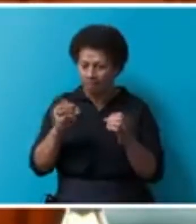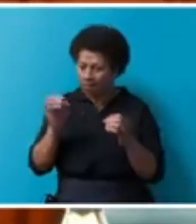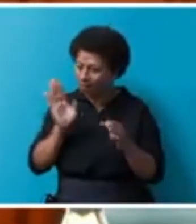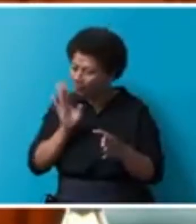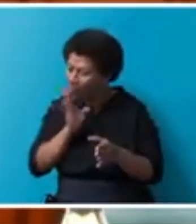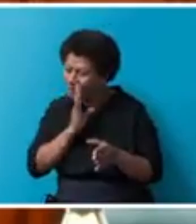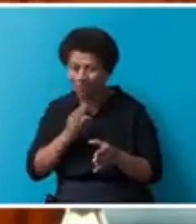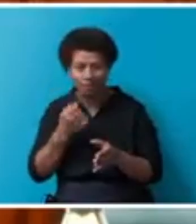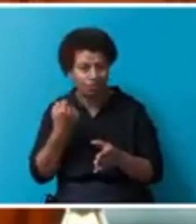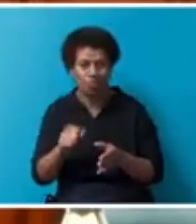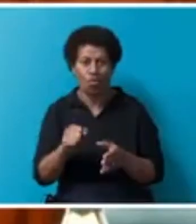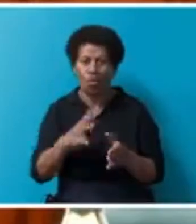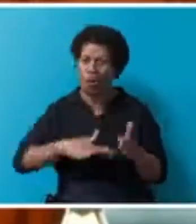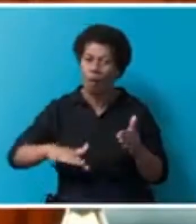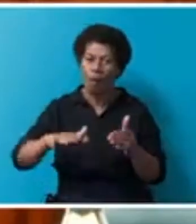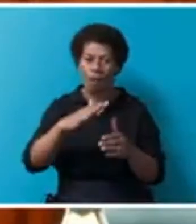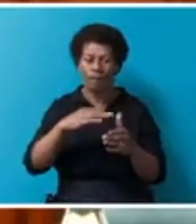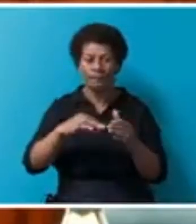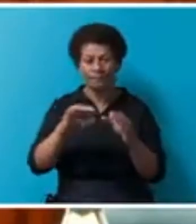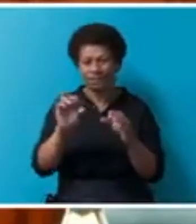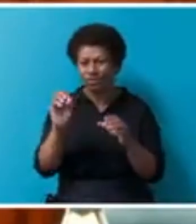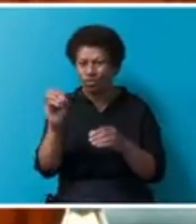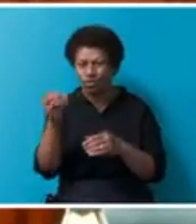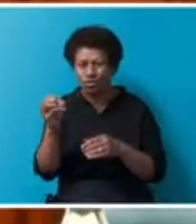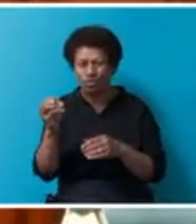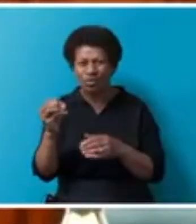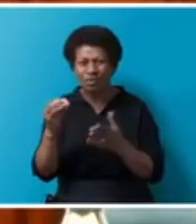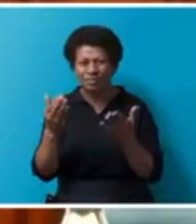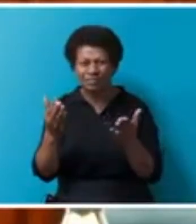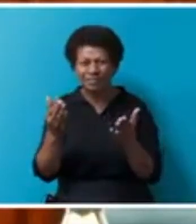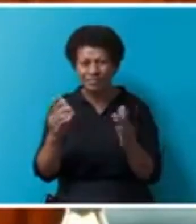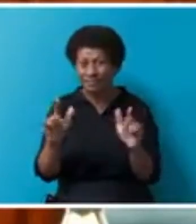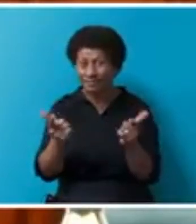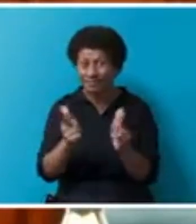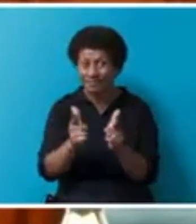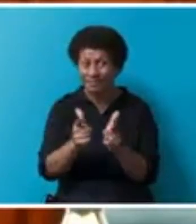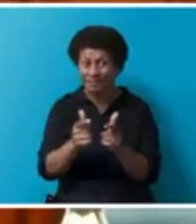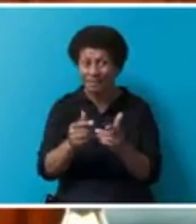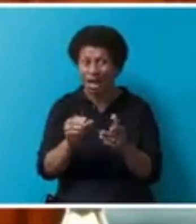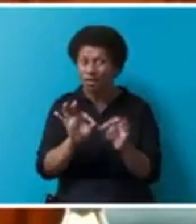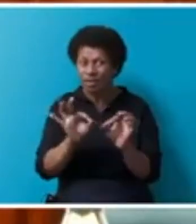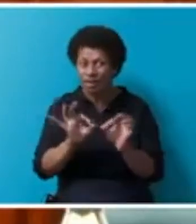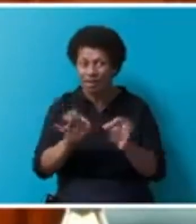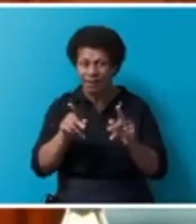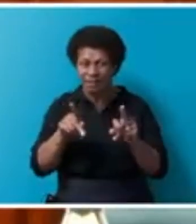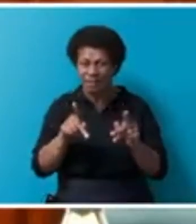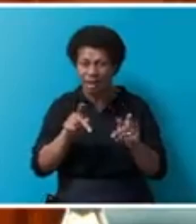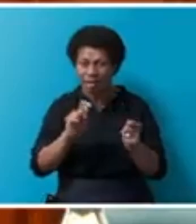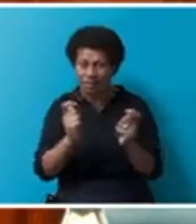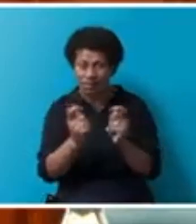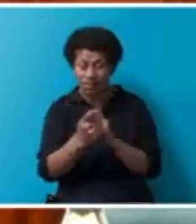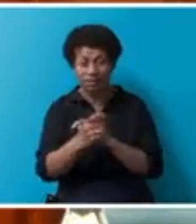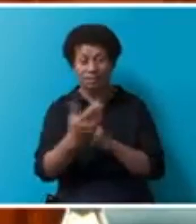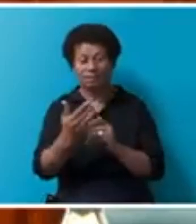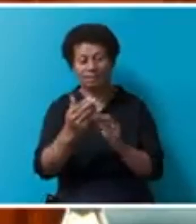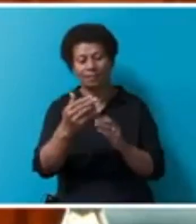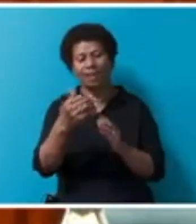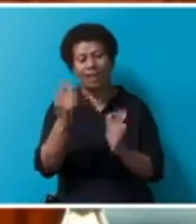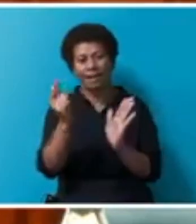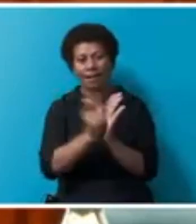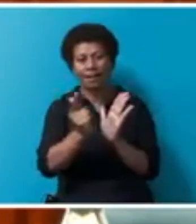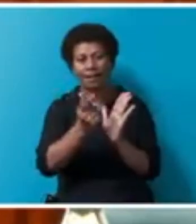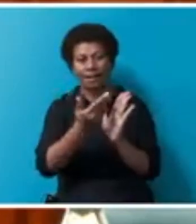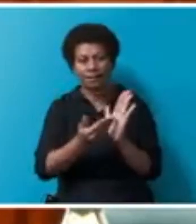reduction and the continued protection of zero-rated essential items are not just fiscal adjustments. They are legal and moral acts of